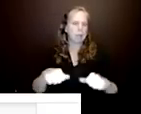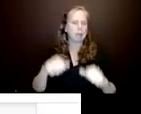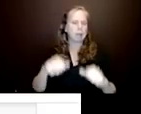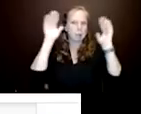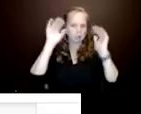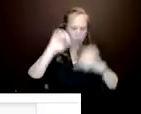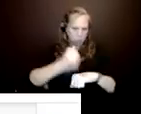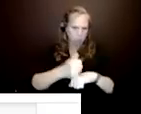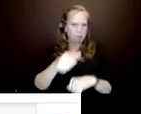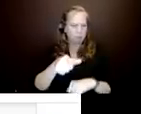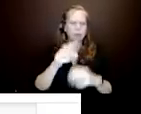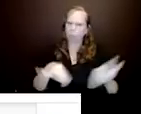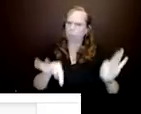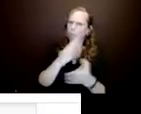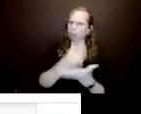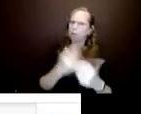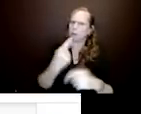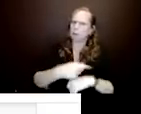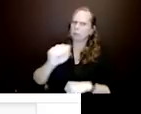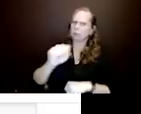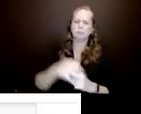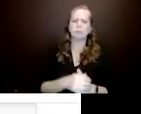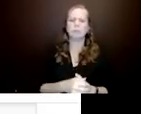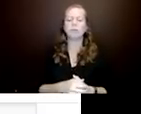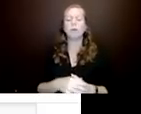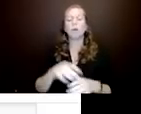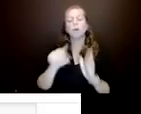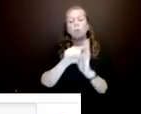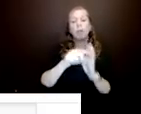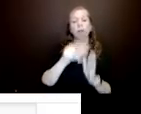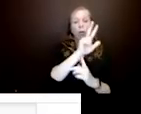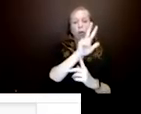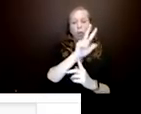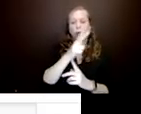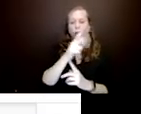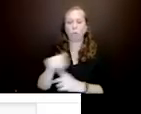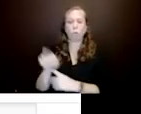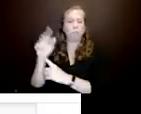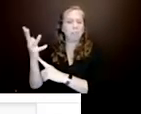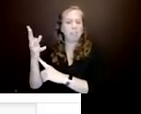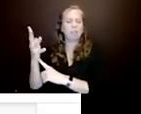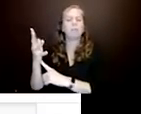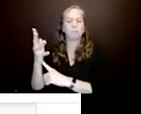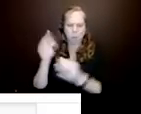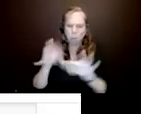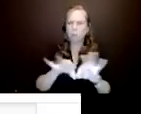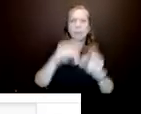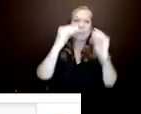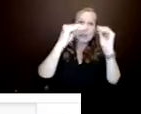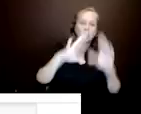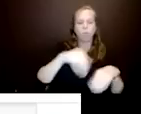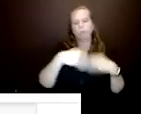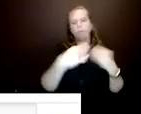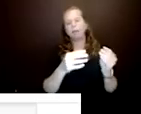that's a really important part of the day. In grades 3 through 5, that's an opportunity for the teachers to either provide a mini